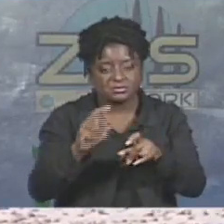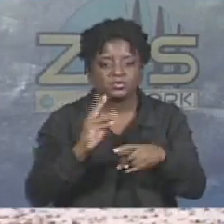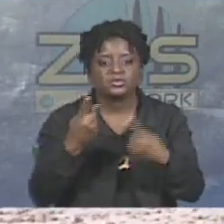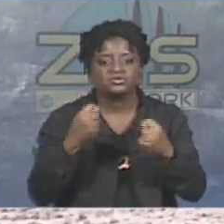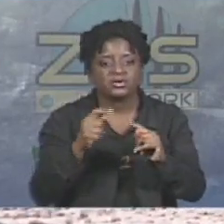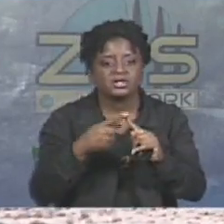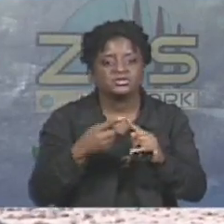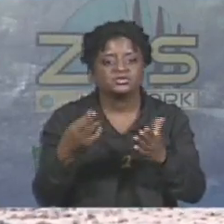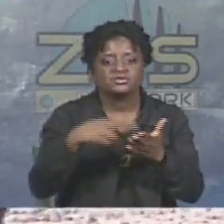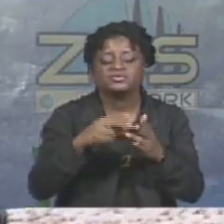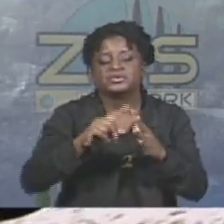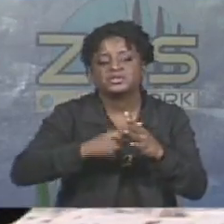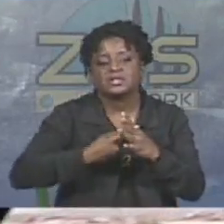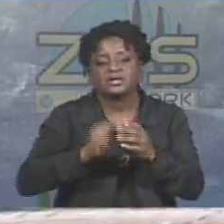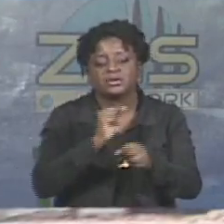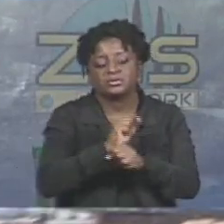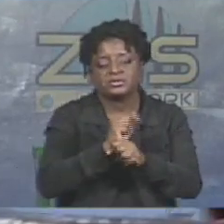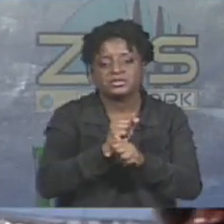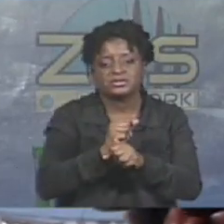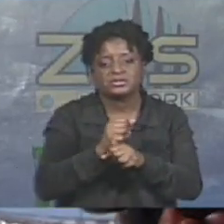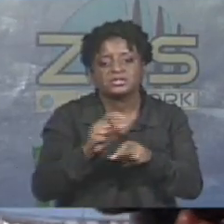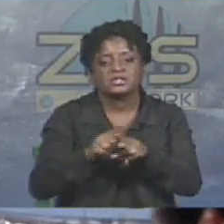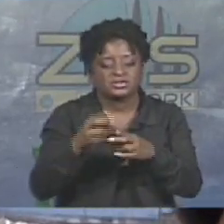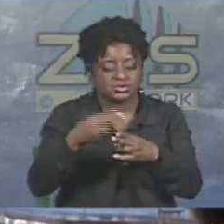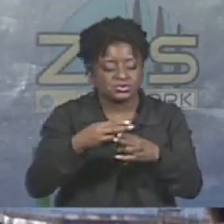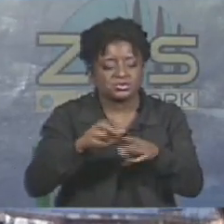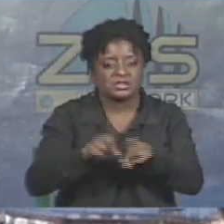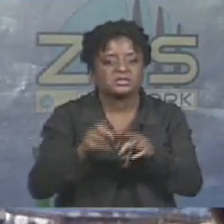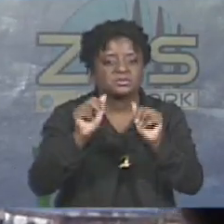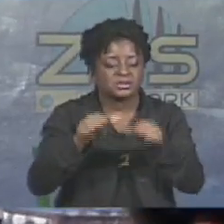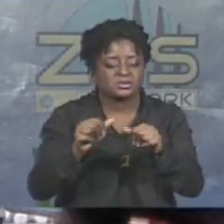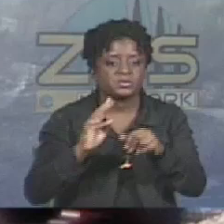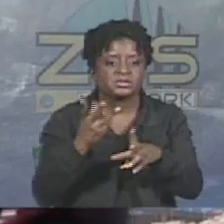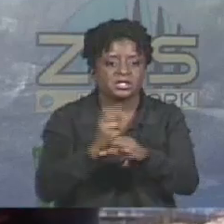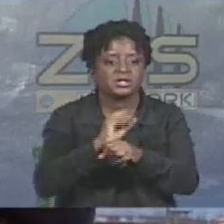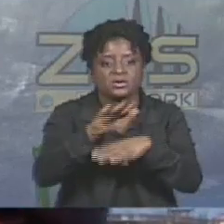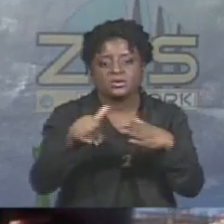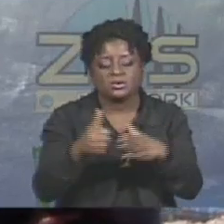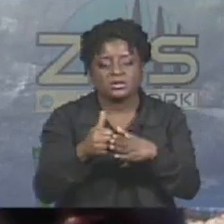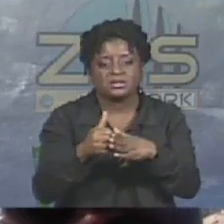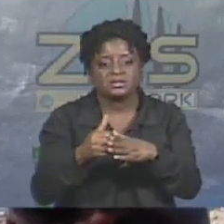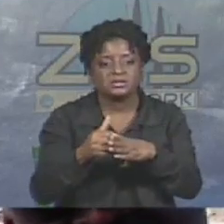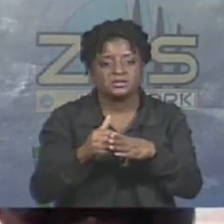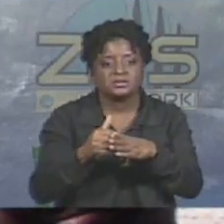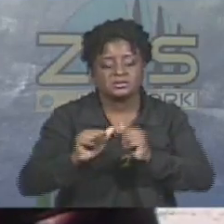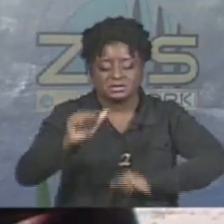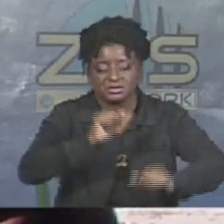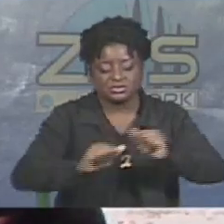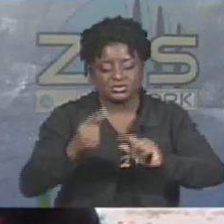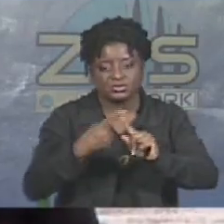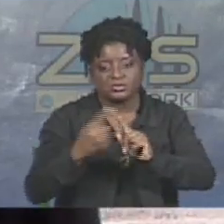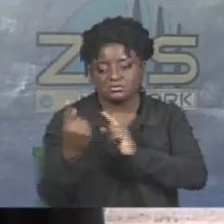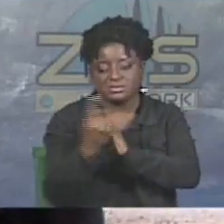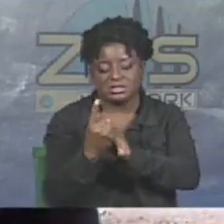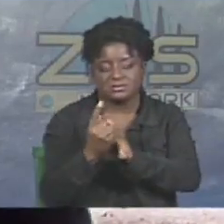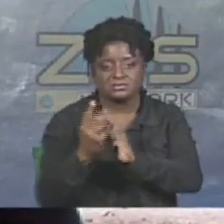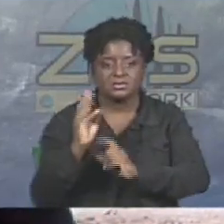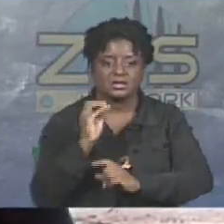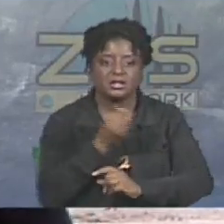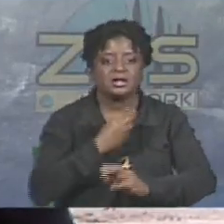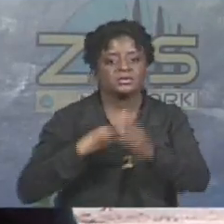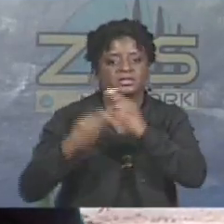possible, but we are taking all necessary steps to make sure that we meet our customer needs. We have a cross-functional